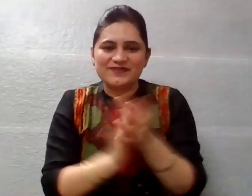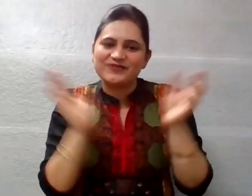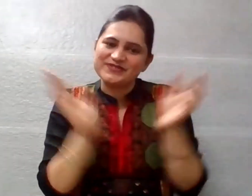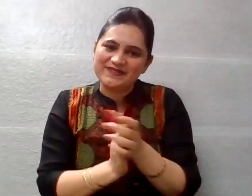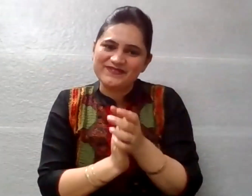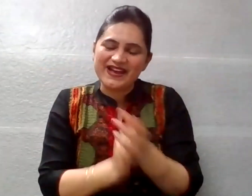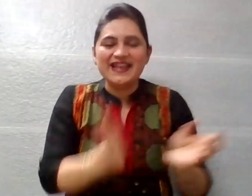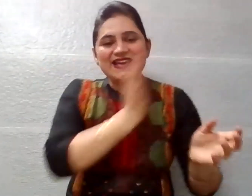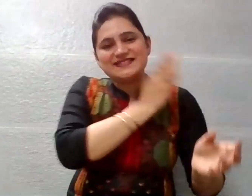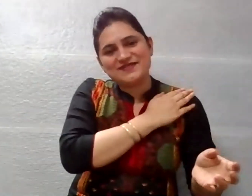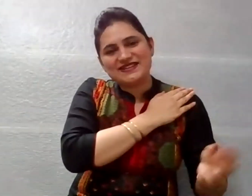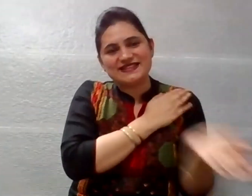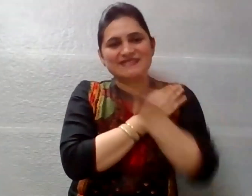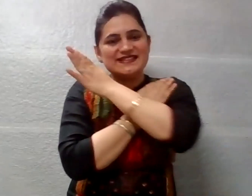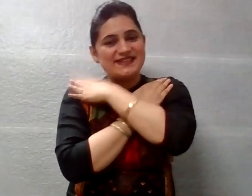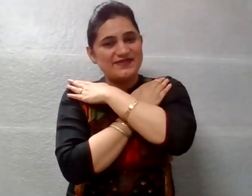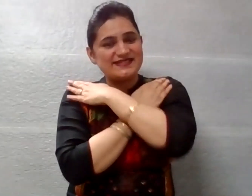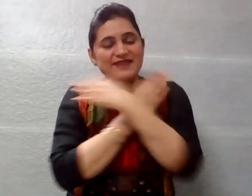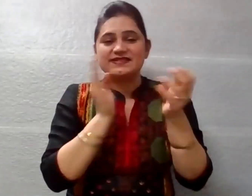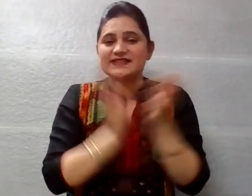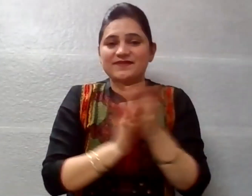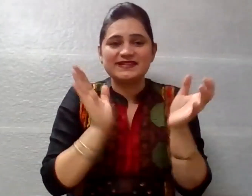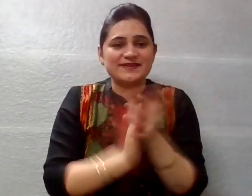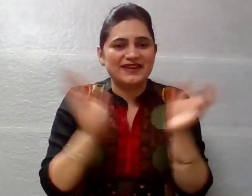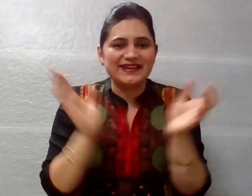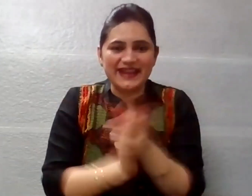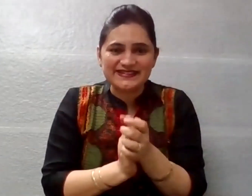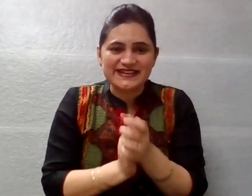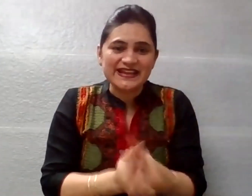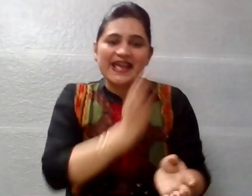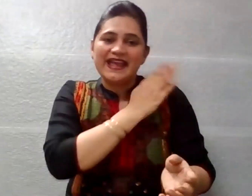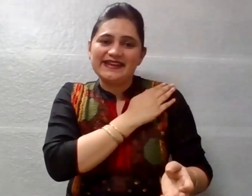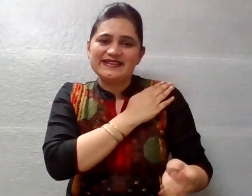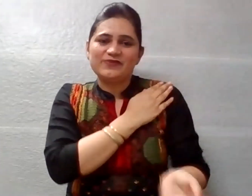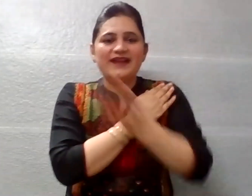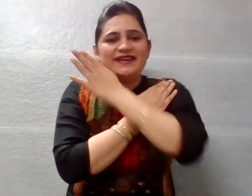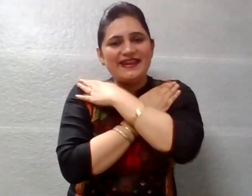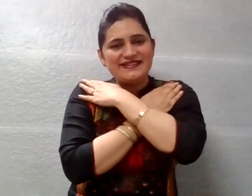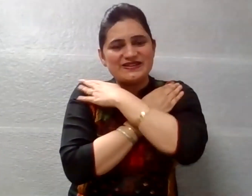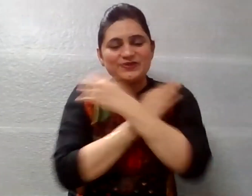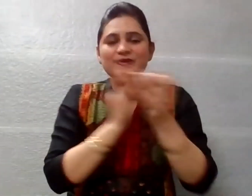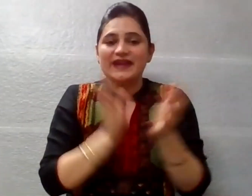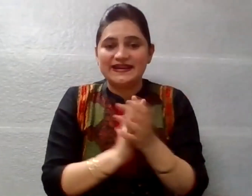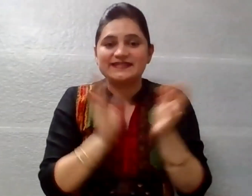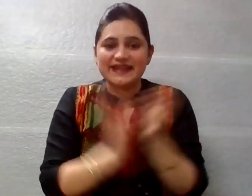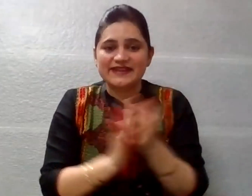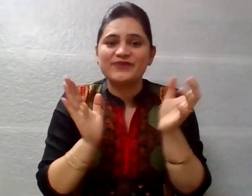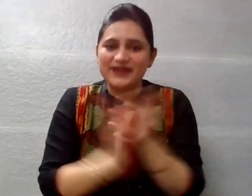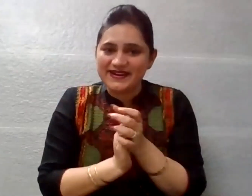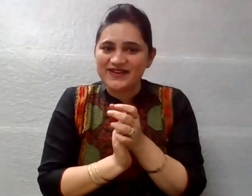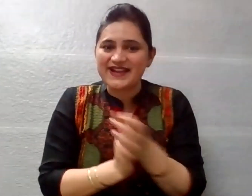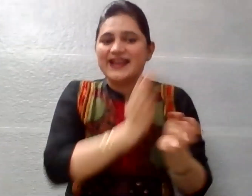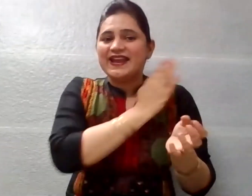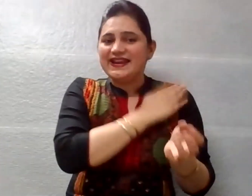73, 74, 75, 76, 77, 78, 79, 80, 81, 82, 83,